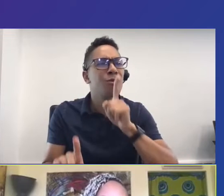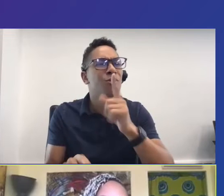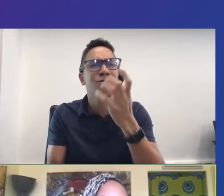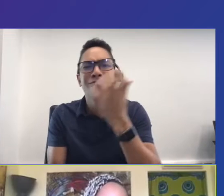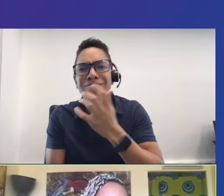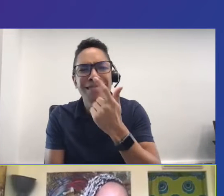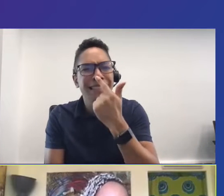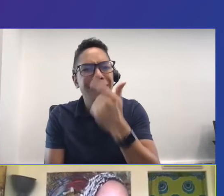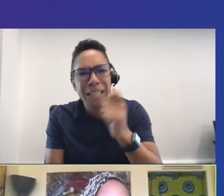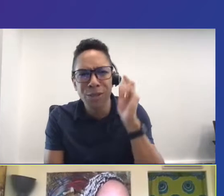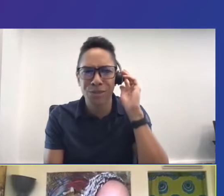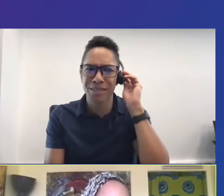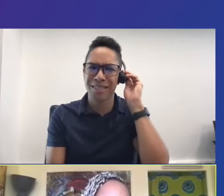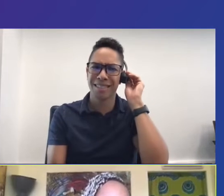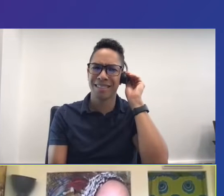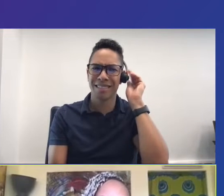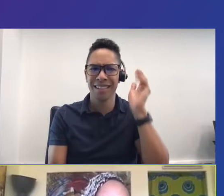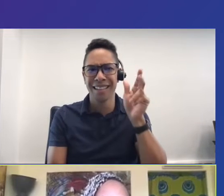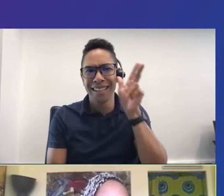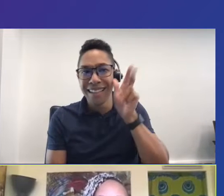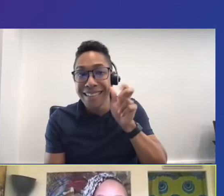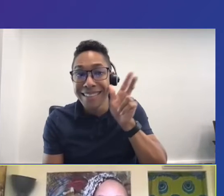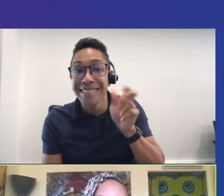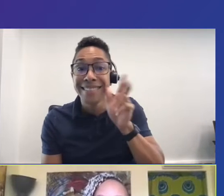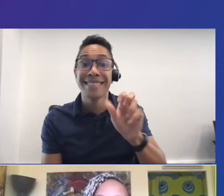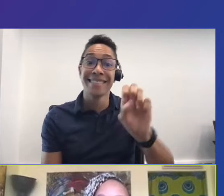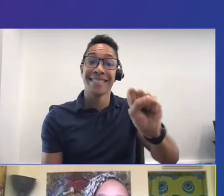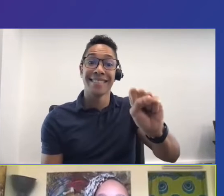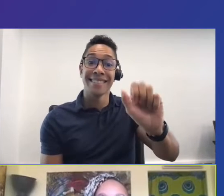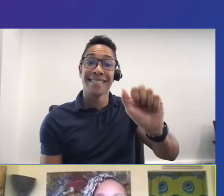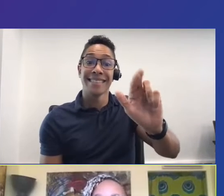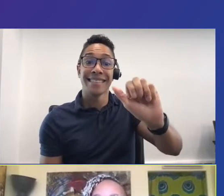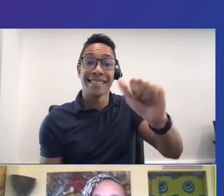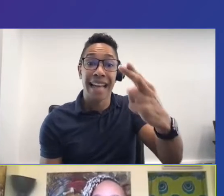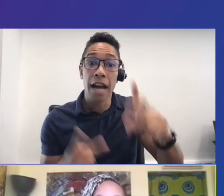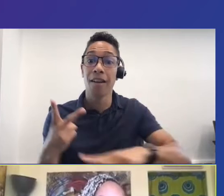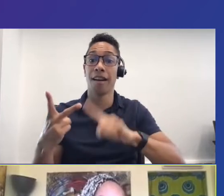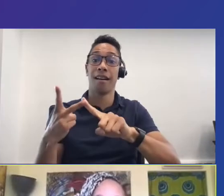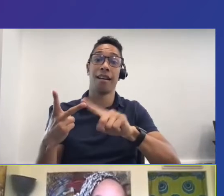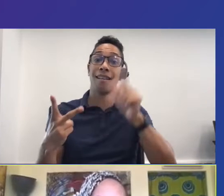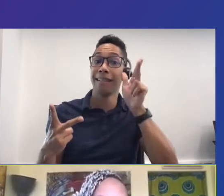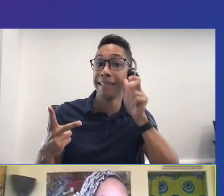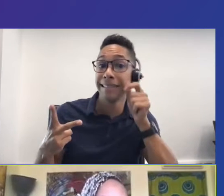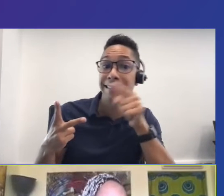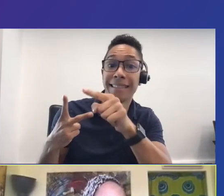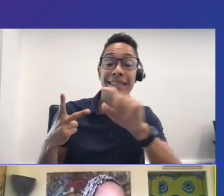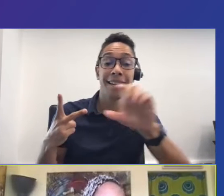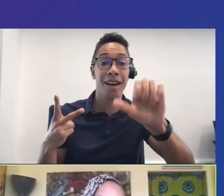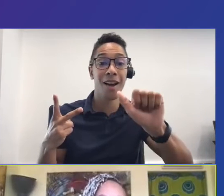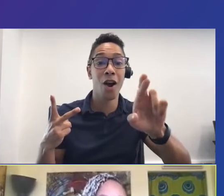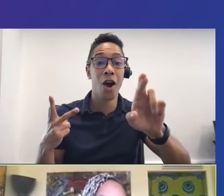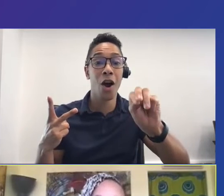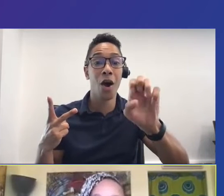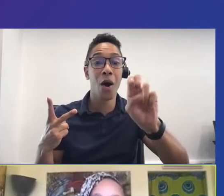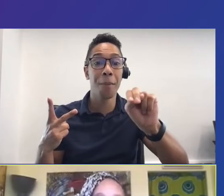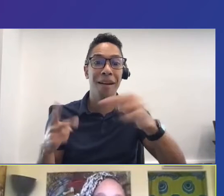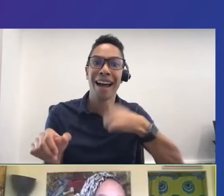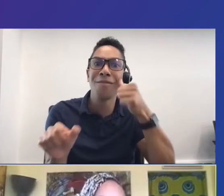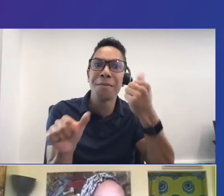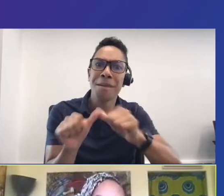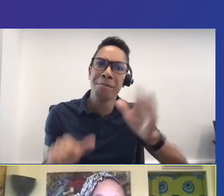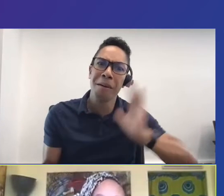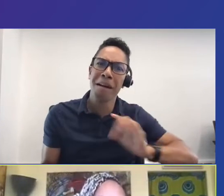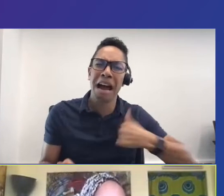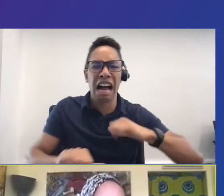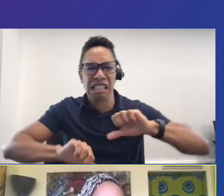interesting to listen to Sarah and listen to Carmen, because I'm I remember when I was trying to go so